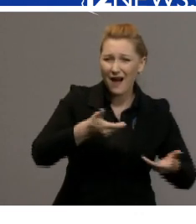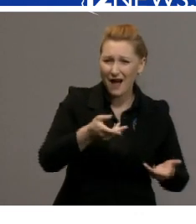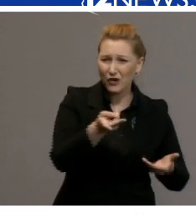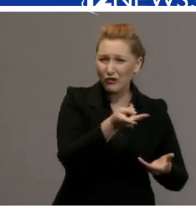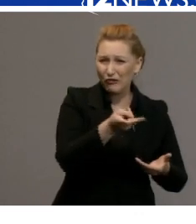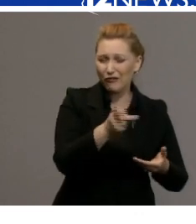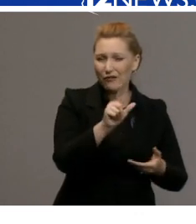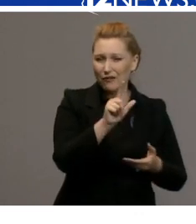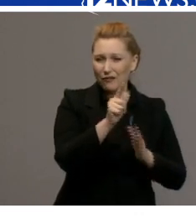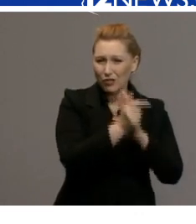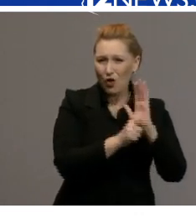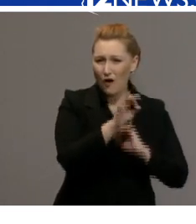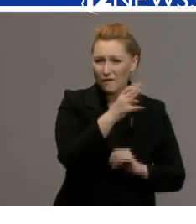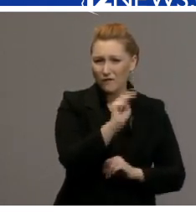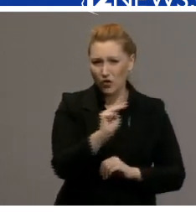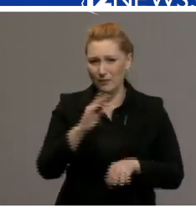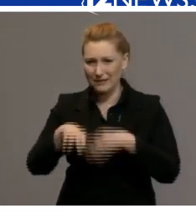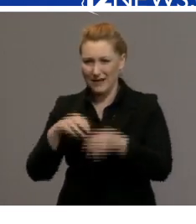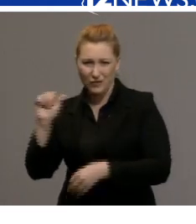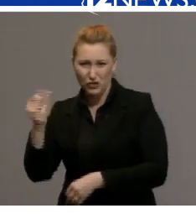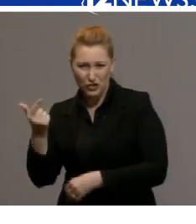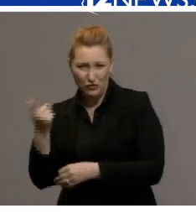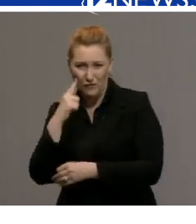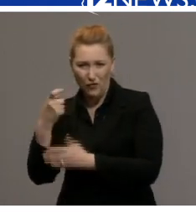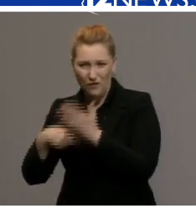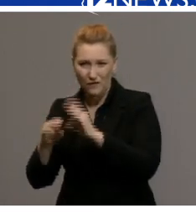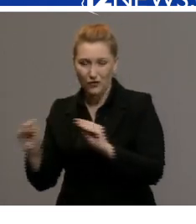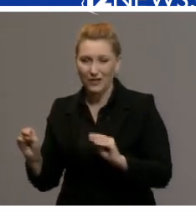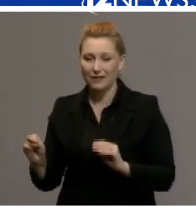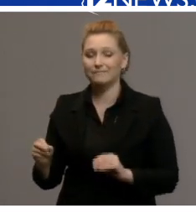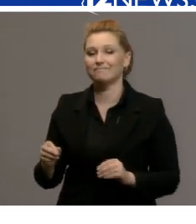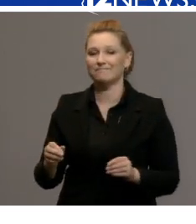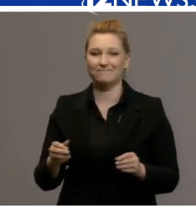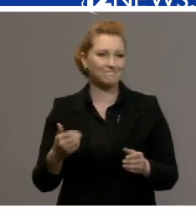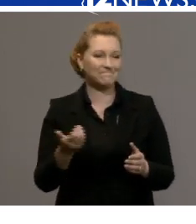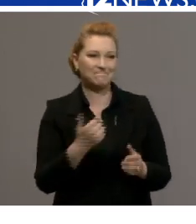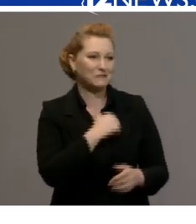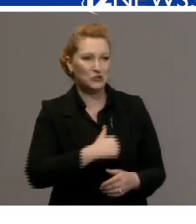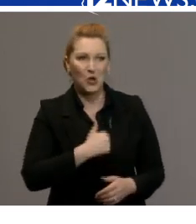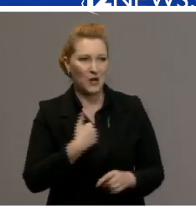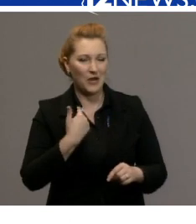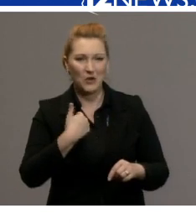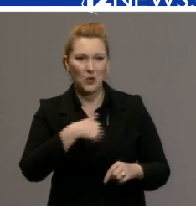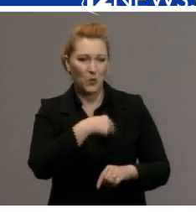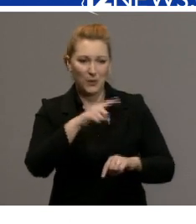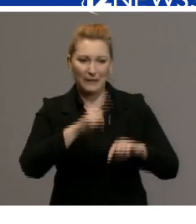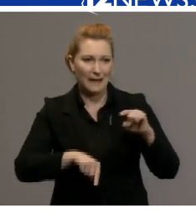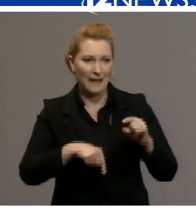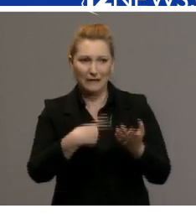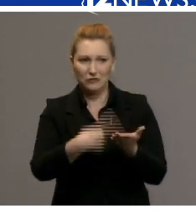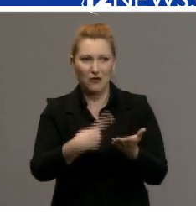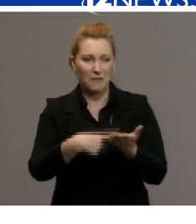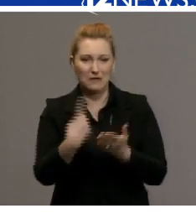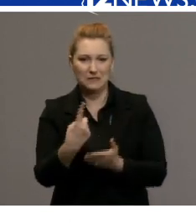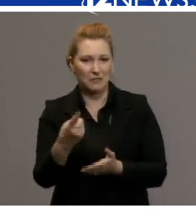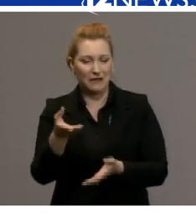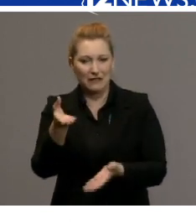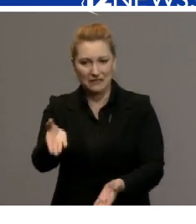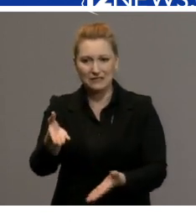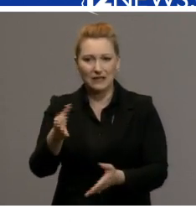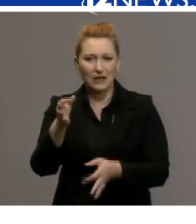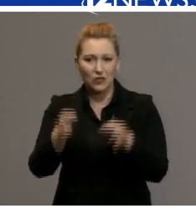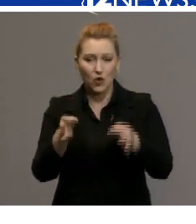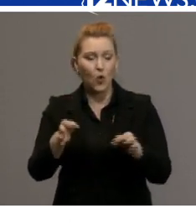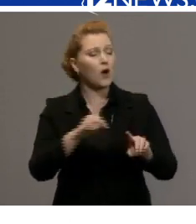And again, I can't comment on something We're not that's in going to front talk of the about something that's in front of the court. We'll let the court decide. You could talk about why